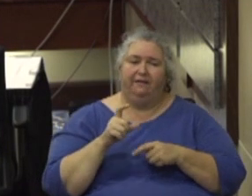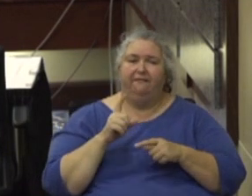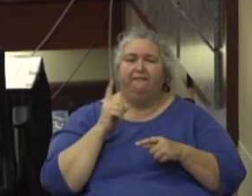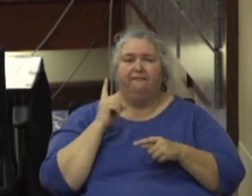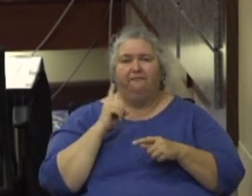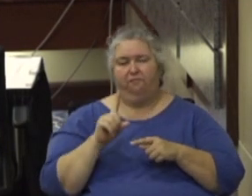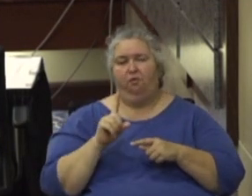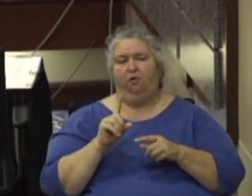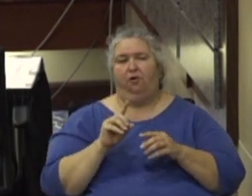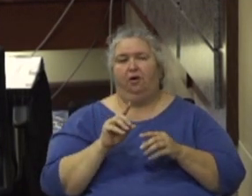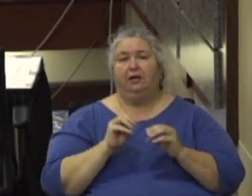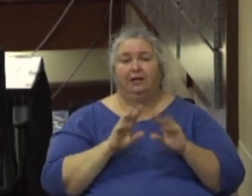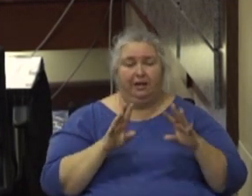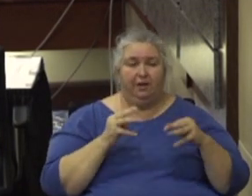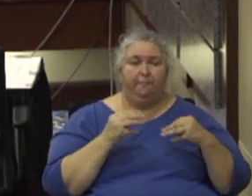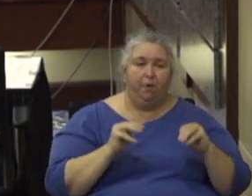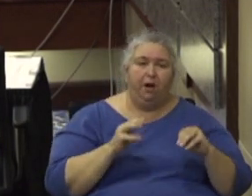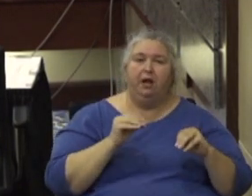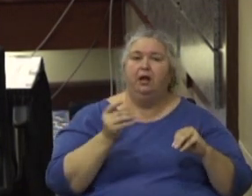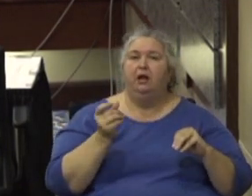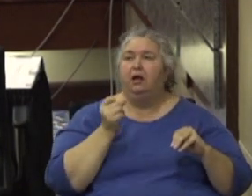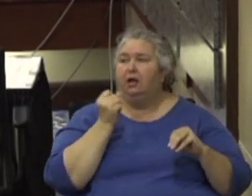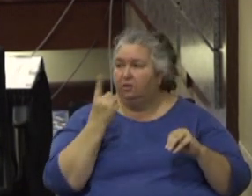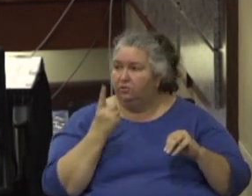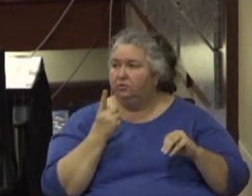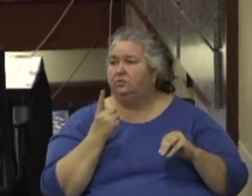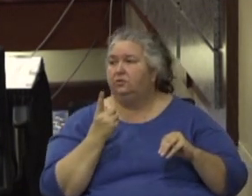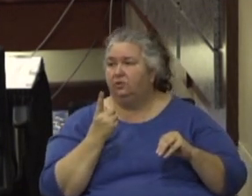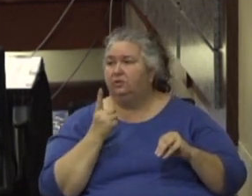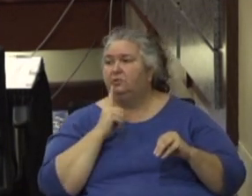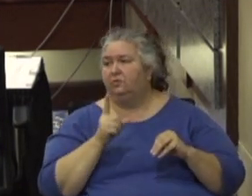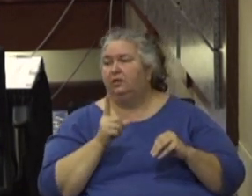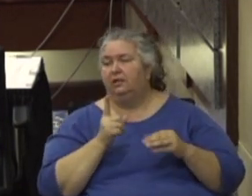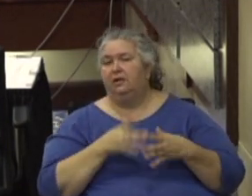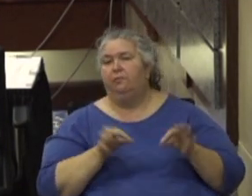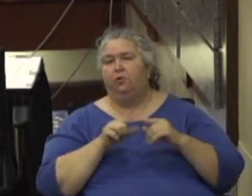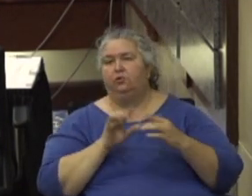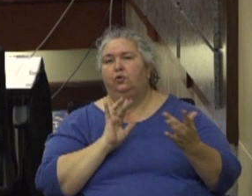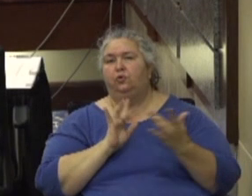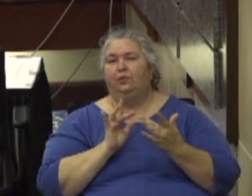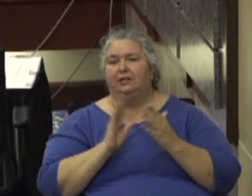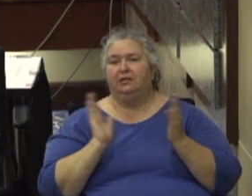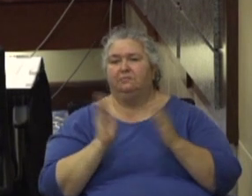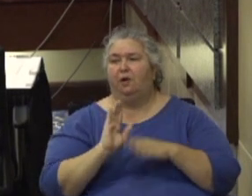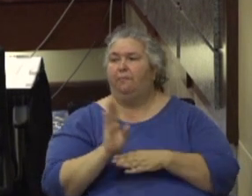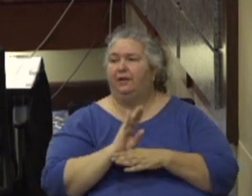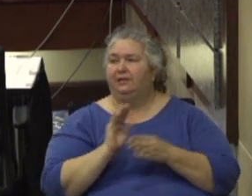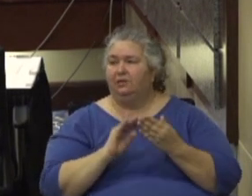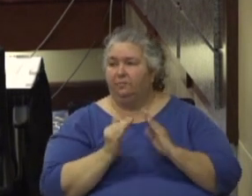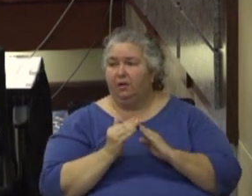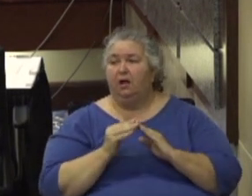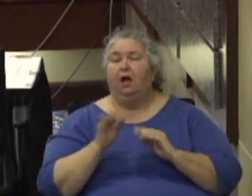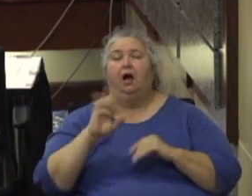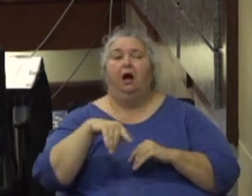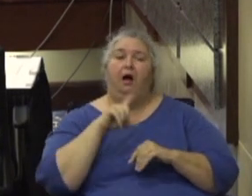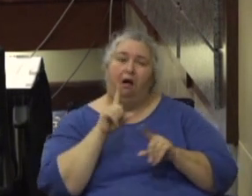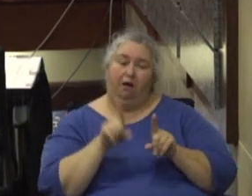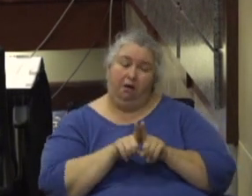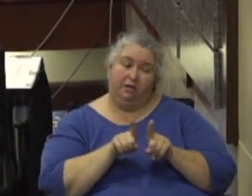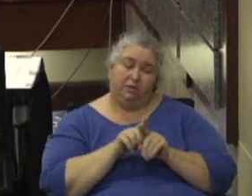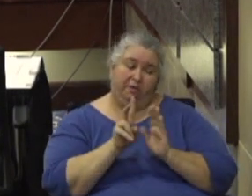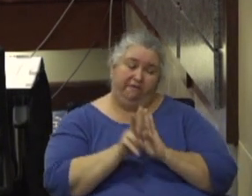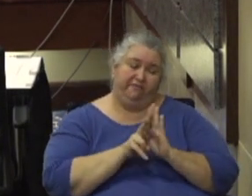clearly marketed and understood was an important thing to reaching the small business community. There was also a